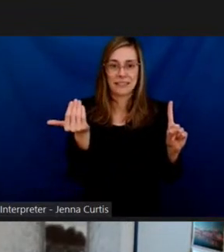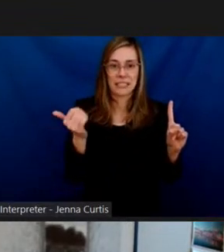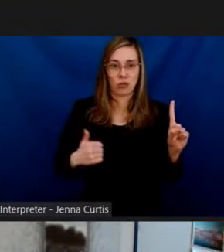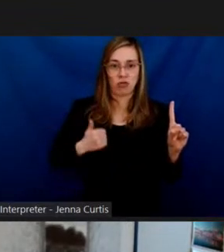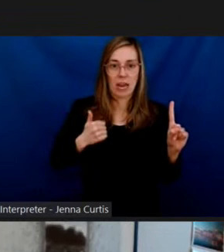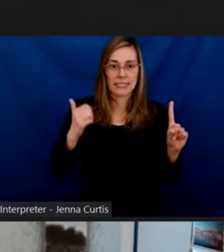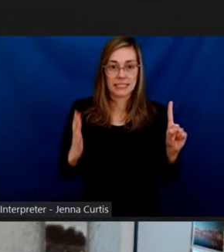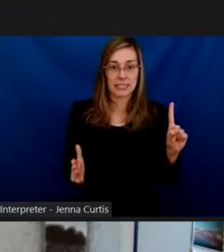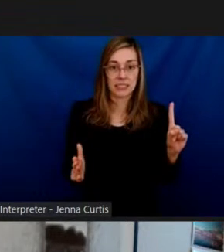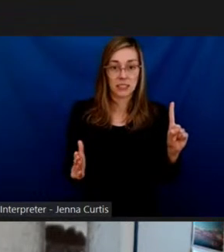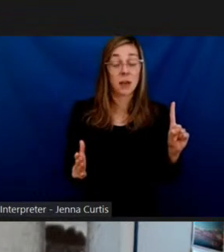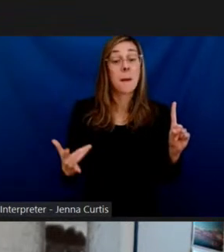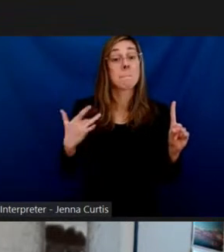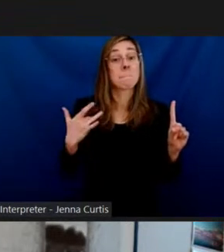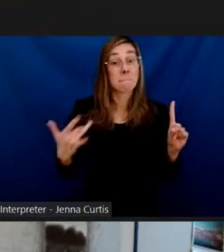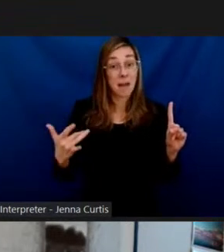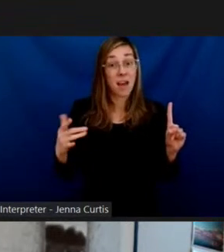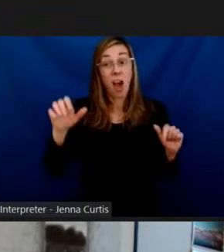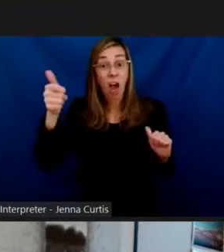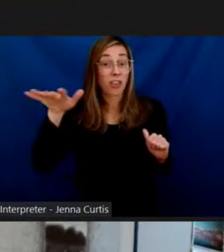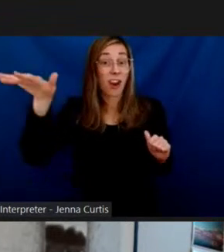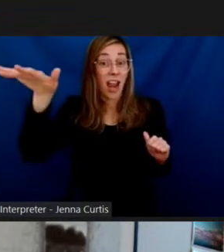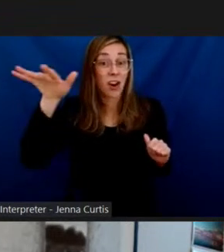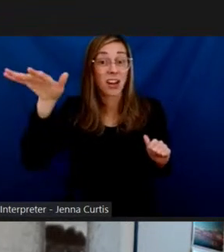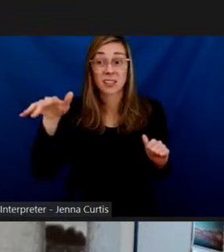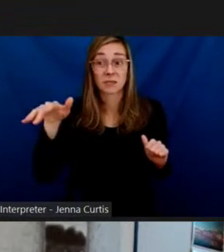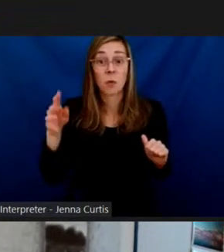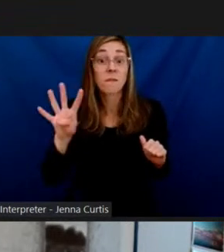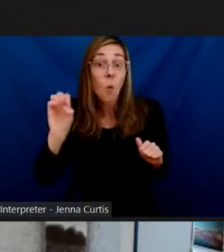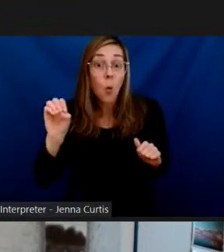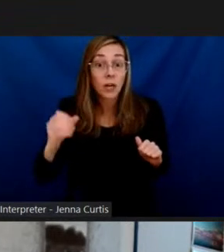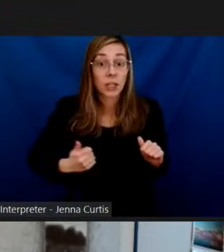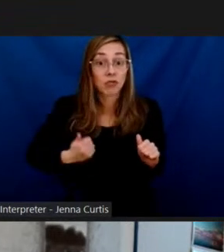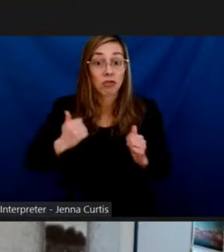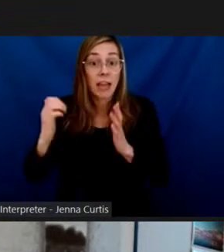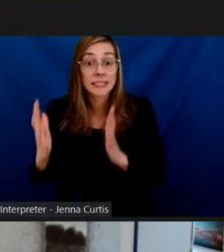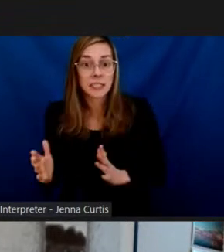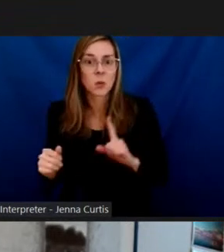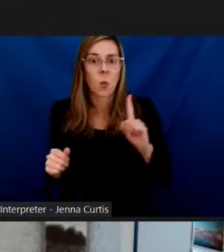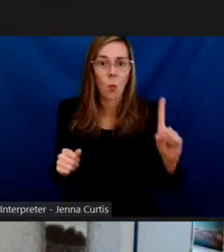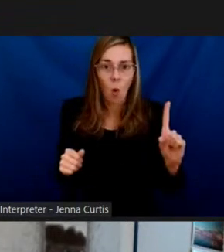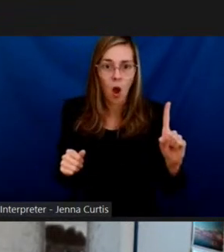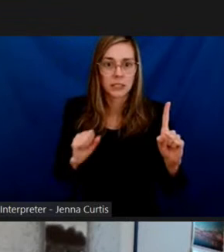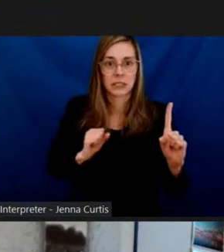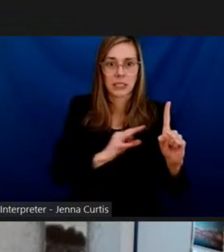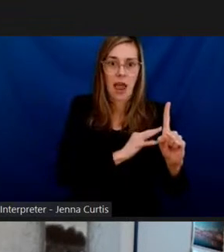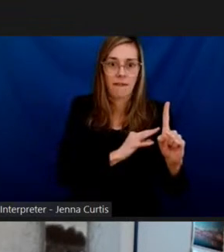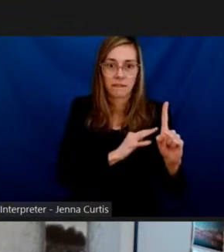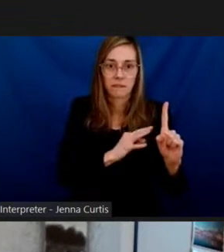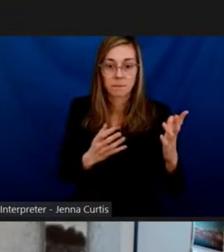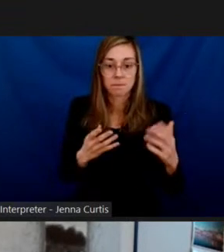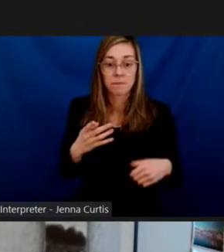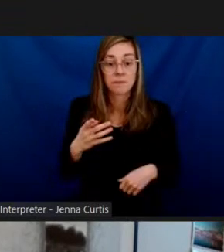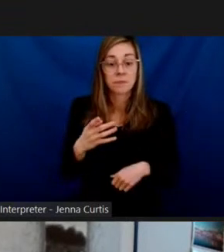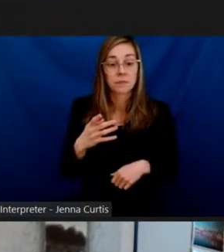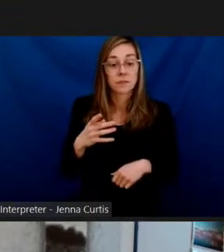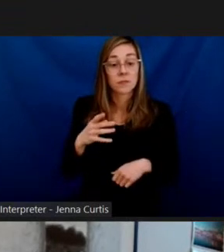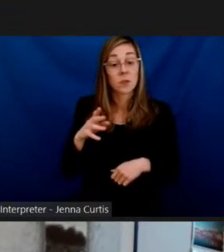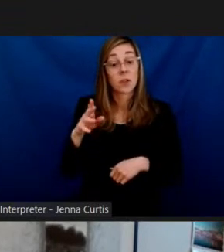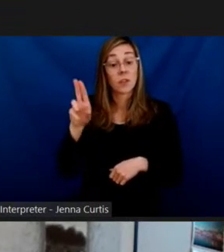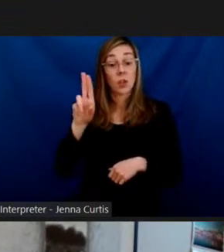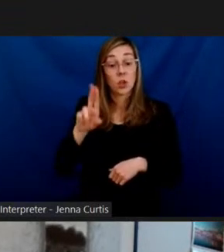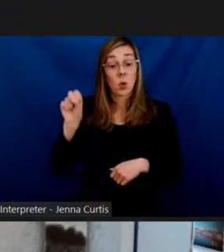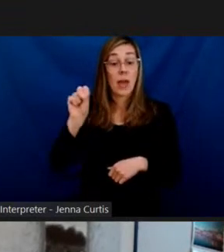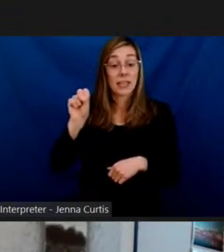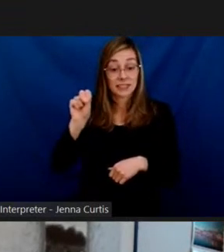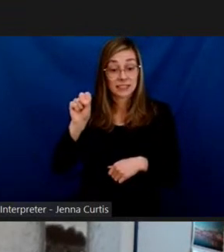about 1 to 40. We had the head of the United States Interagency Council on Homeless, the representative from the